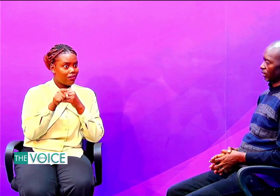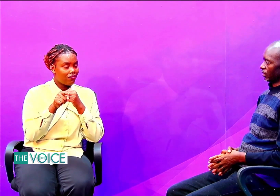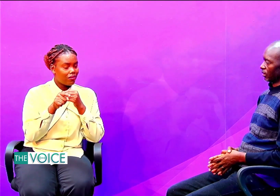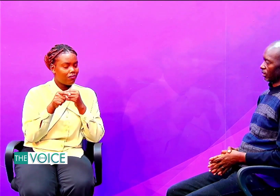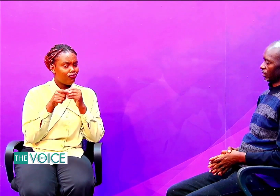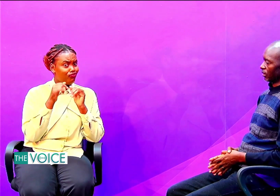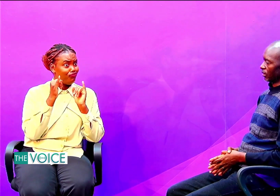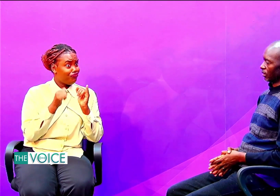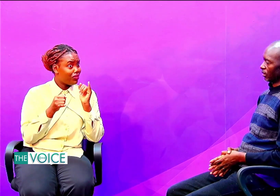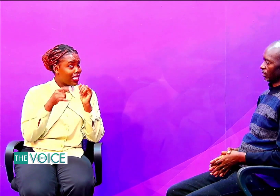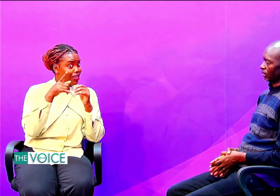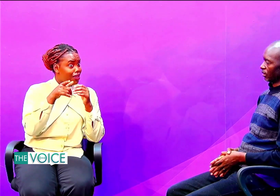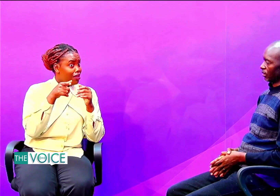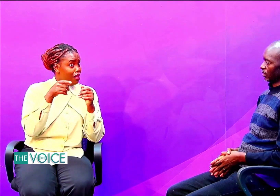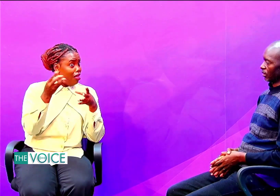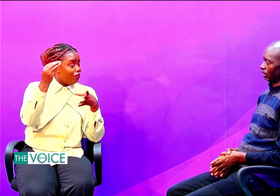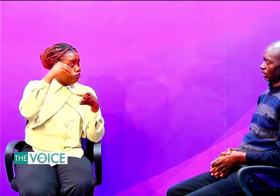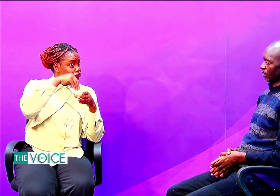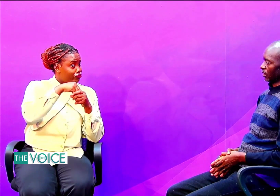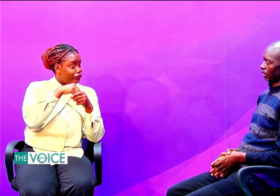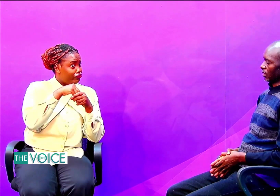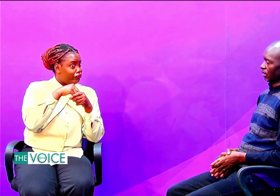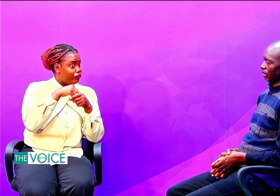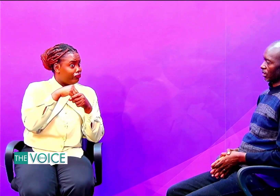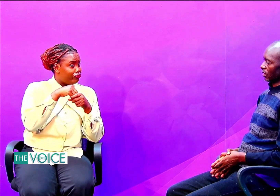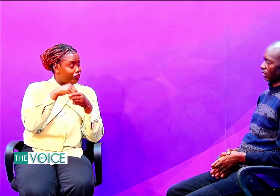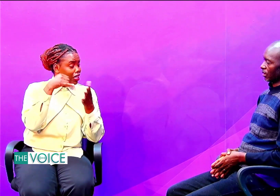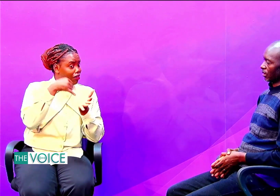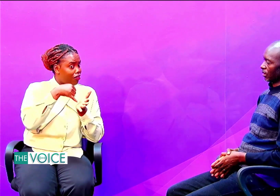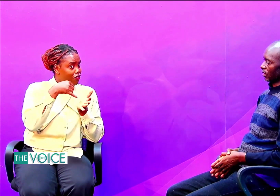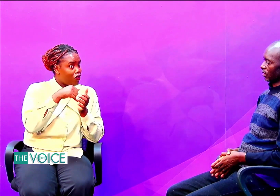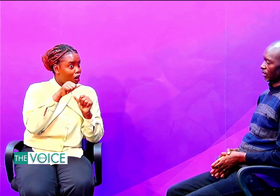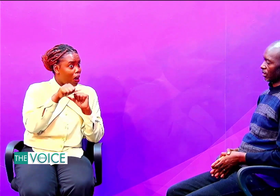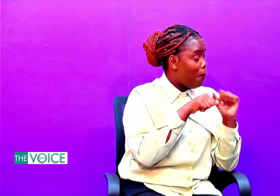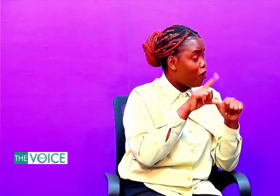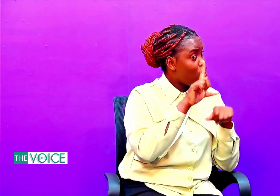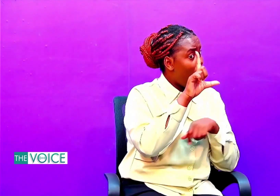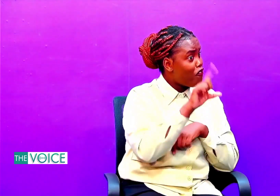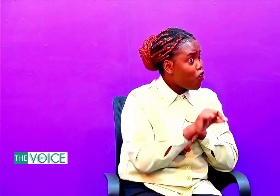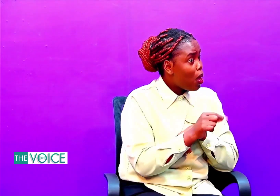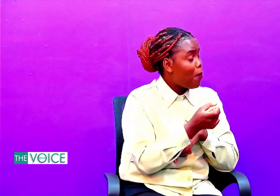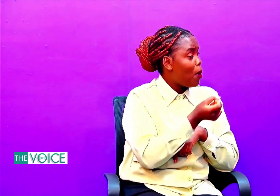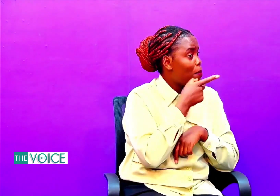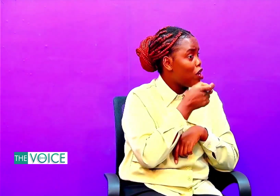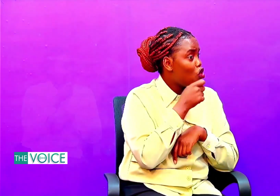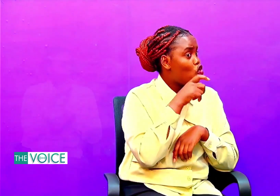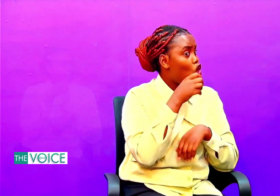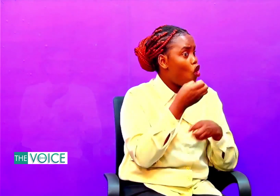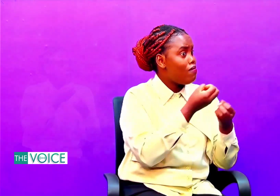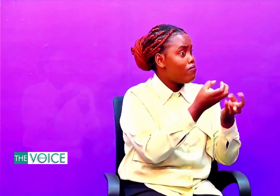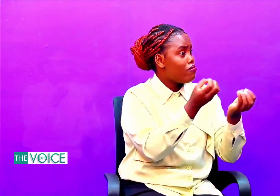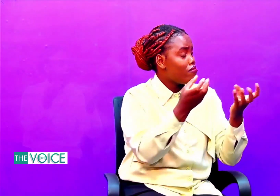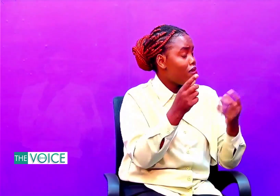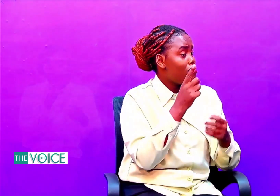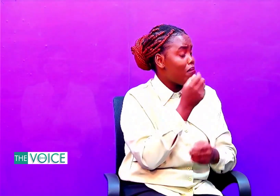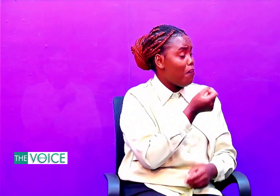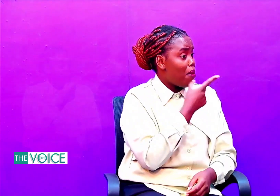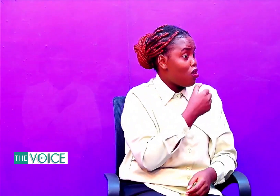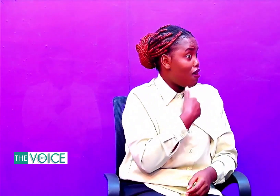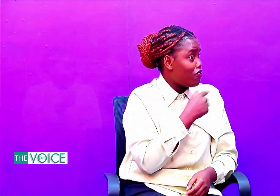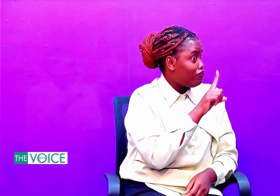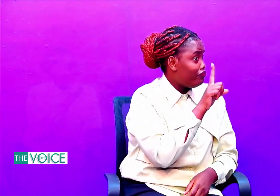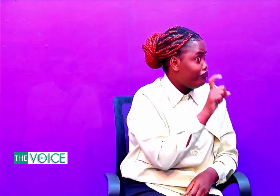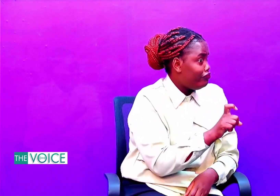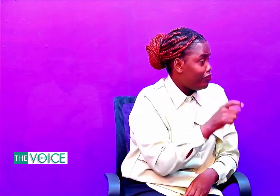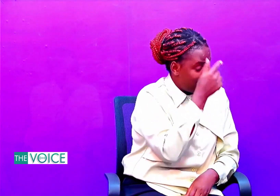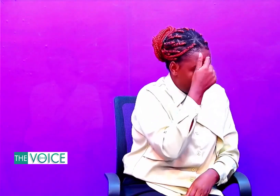the article for disability that was just recently signed to law, do they